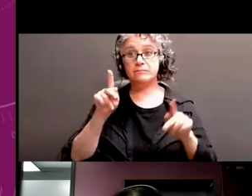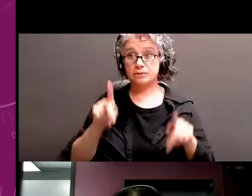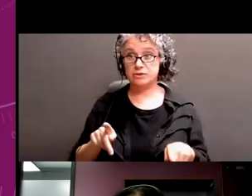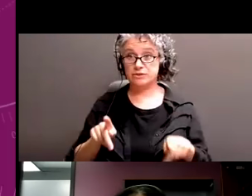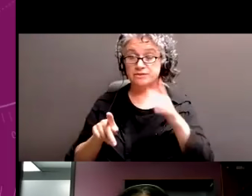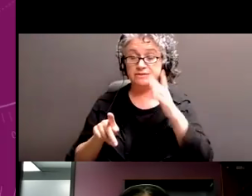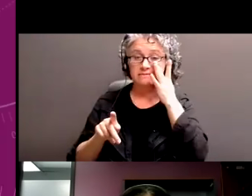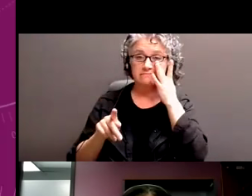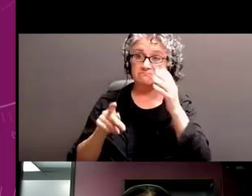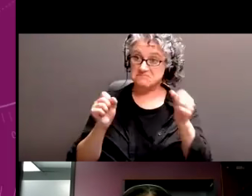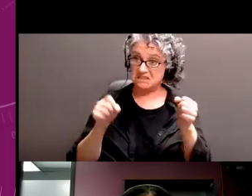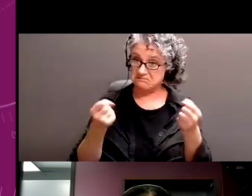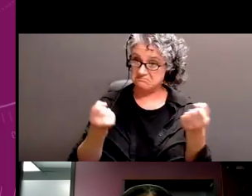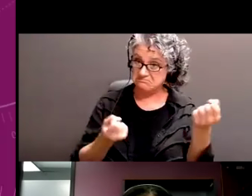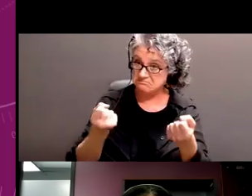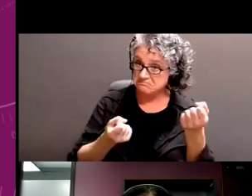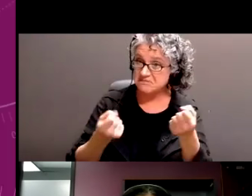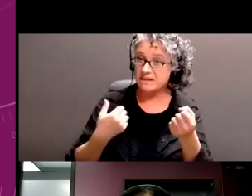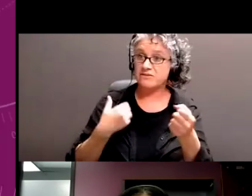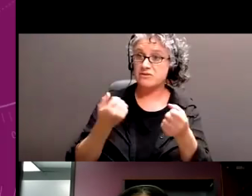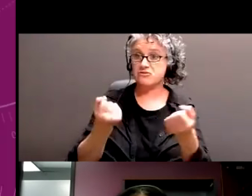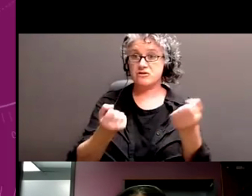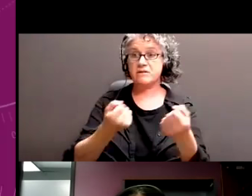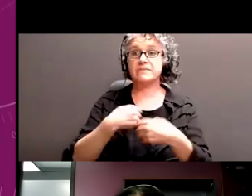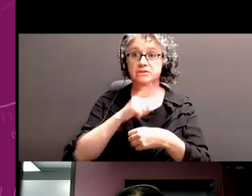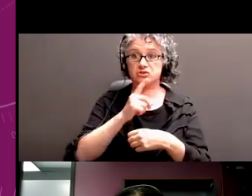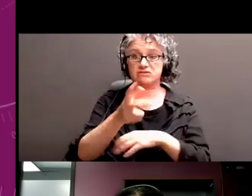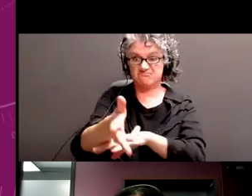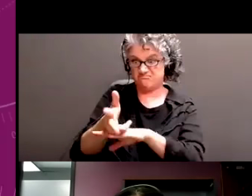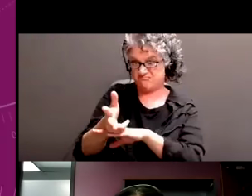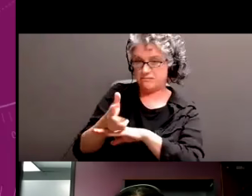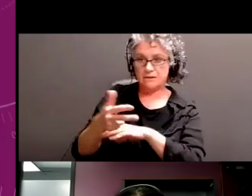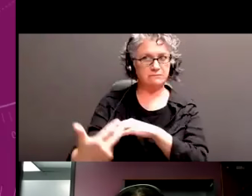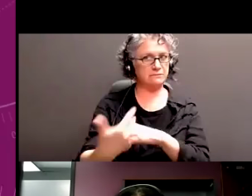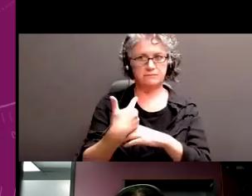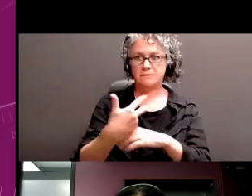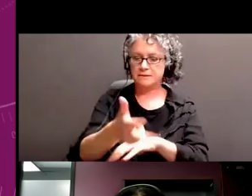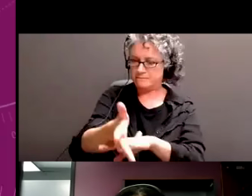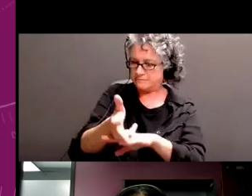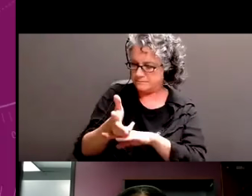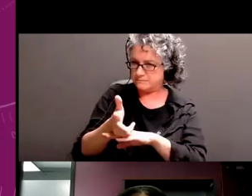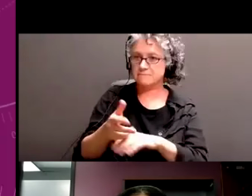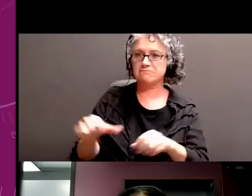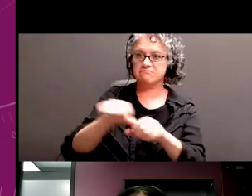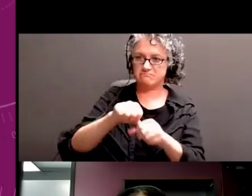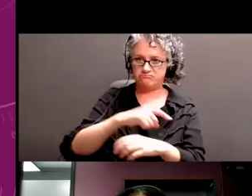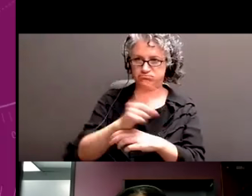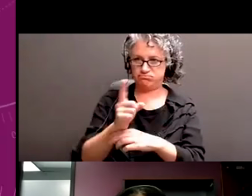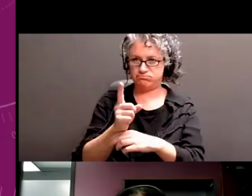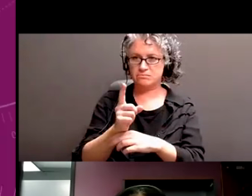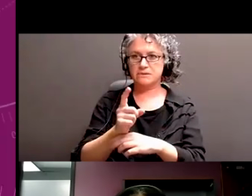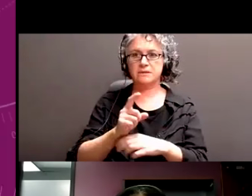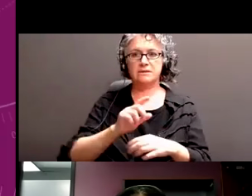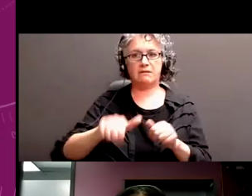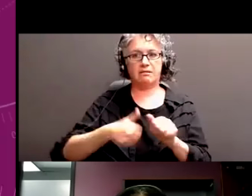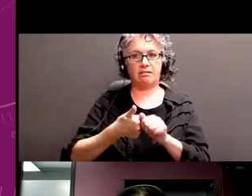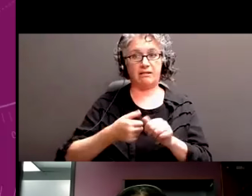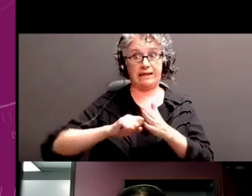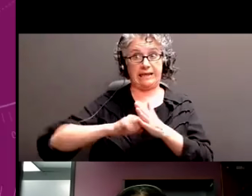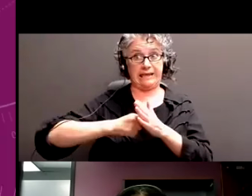the driveway, making sure that it has gas, making sure that they have a spare key. If they are unable to drive or